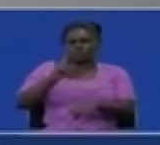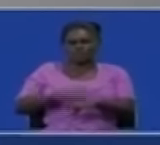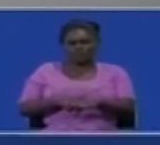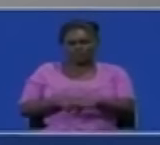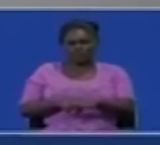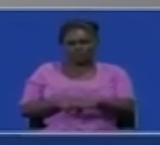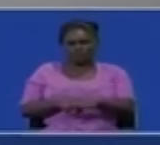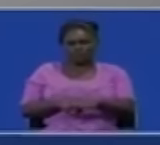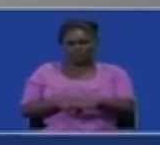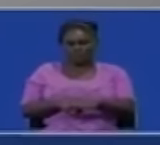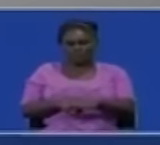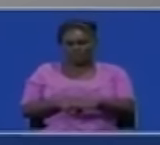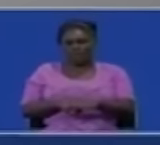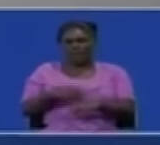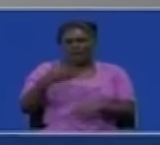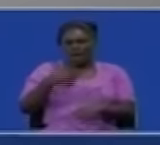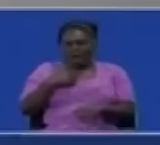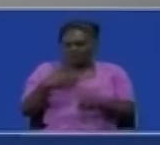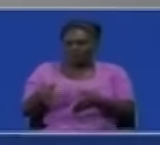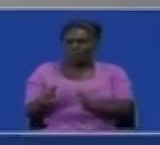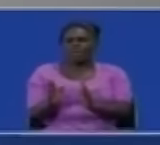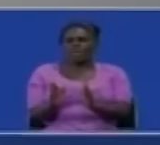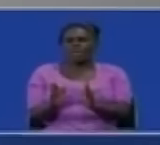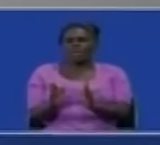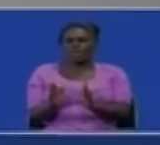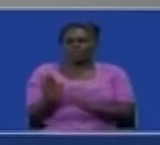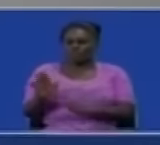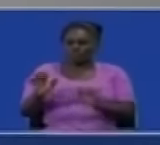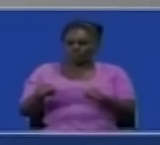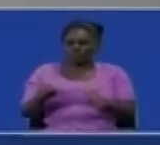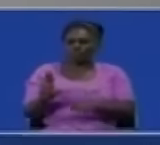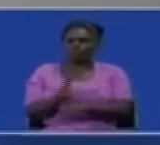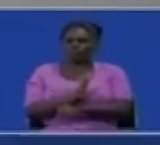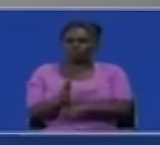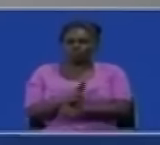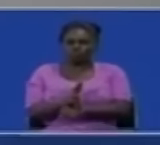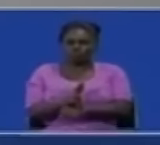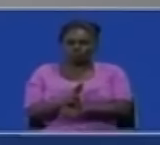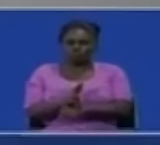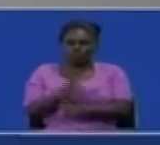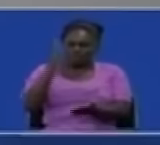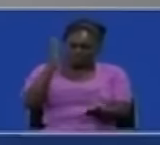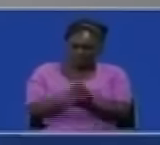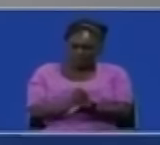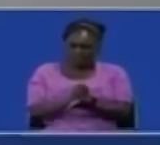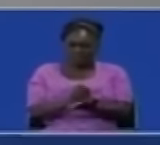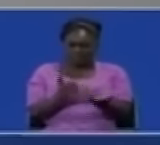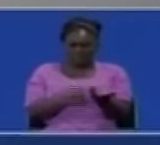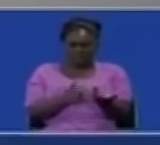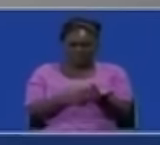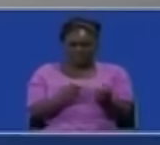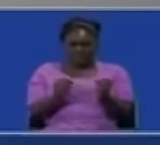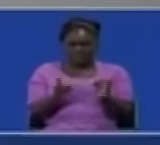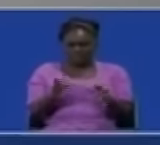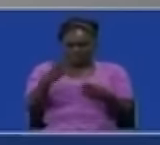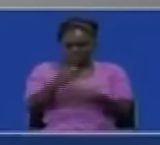going to be running, to lay out an infrastructure that they can rely on with credible facts and data should they not